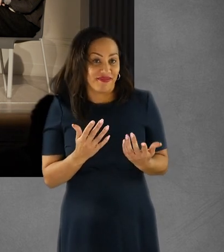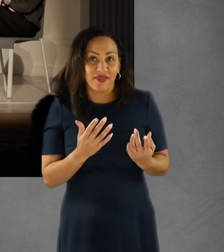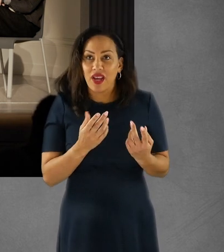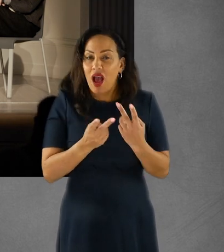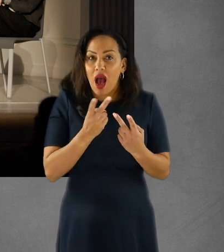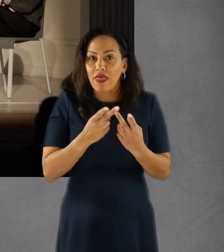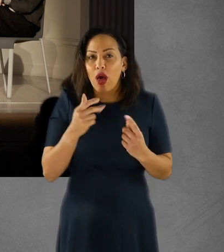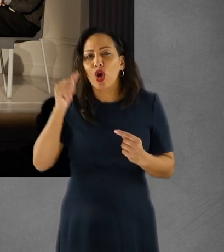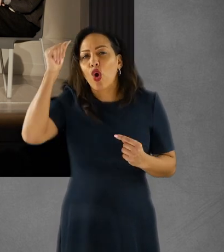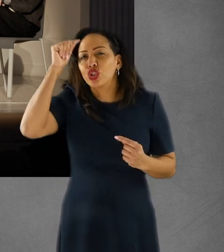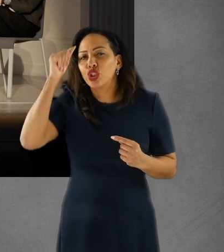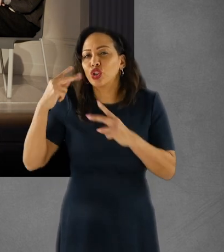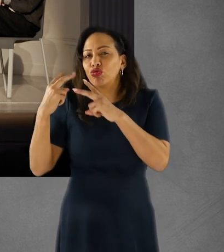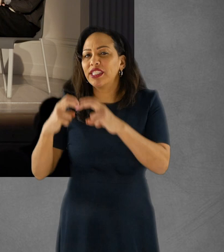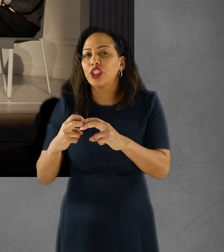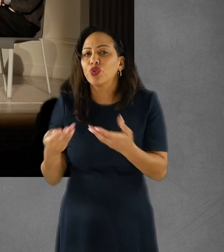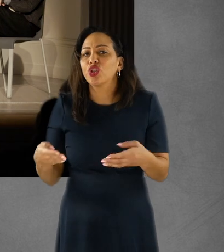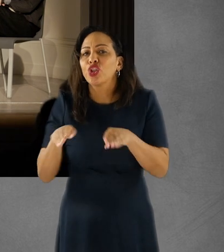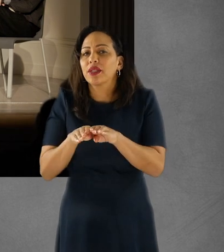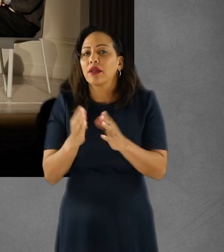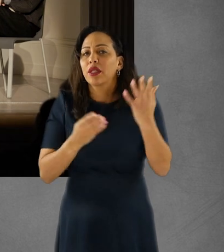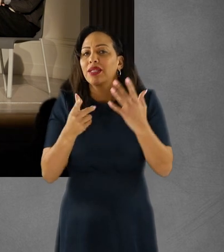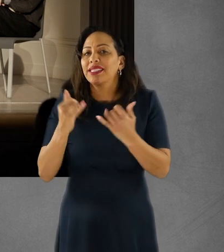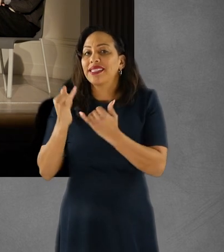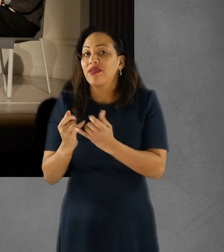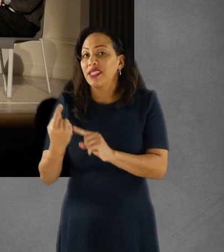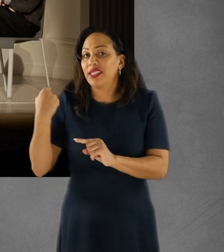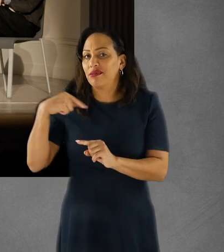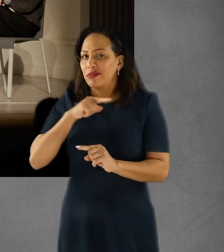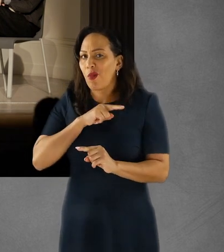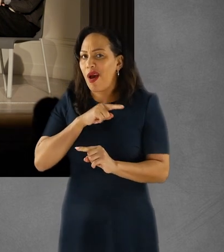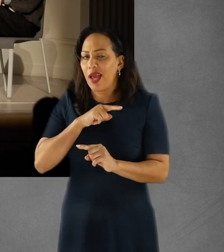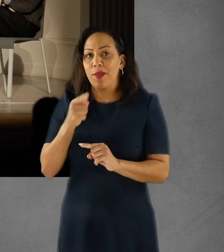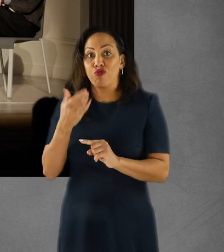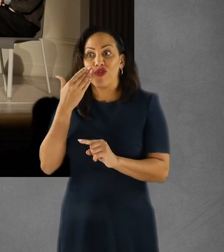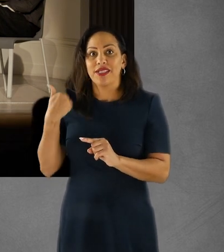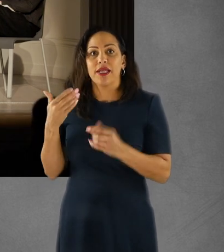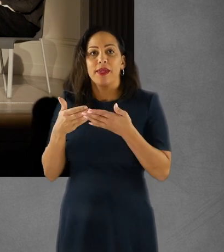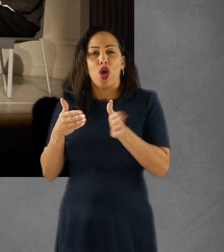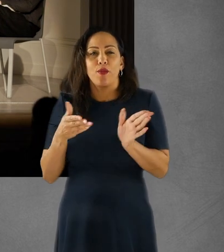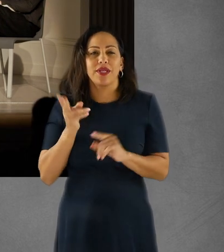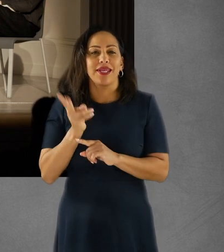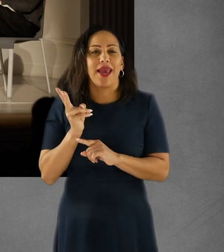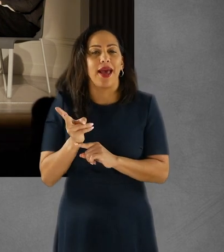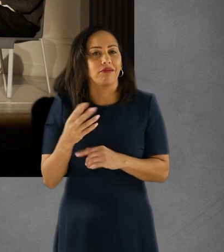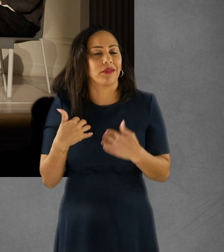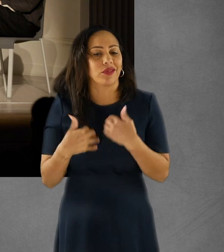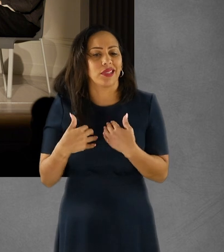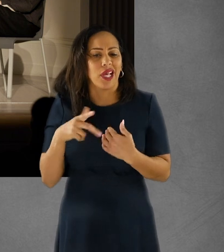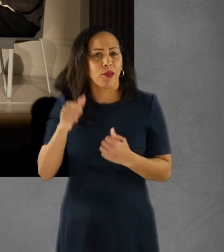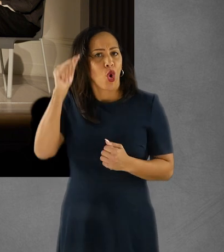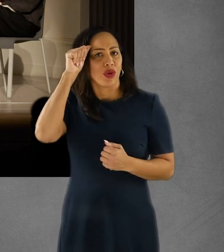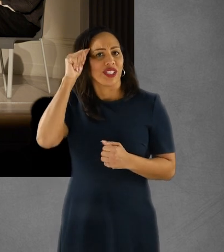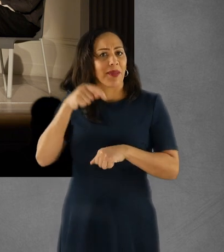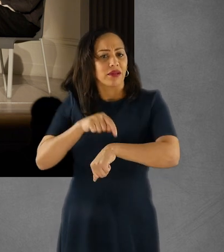recently got picked up again in the past decade or so. I'm conscious about time, and I wondered if anyone had any questions. Even though we